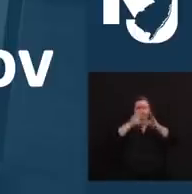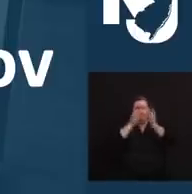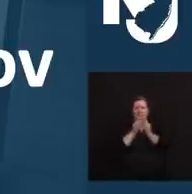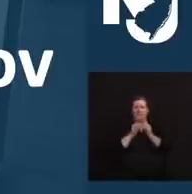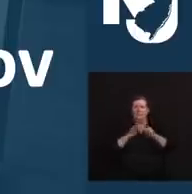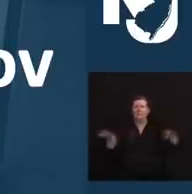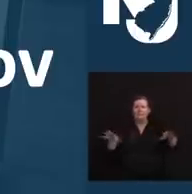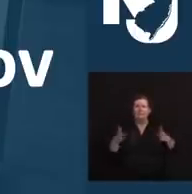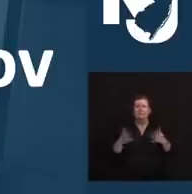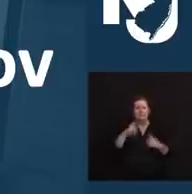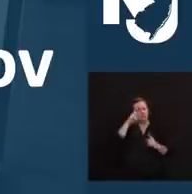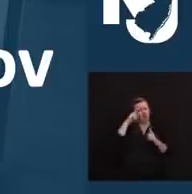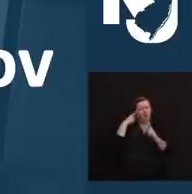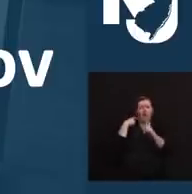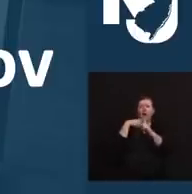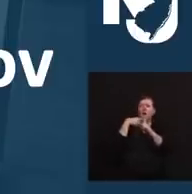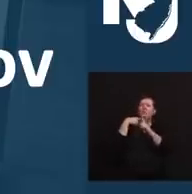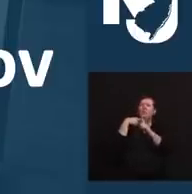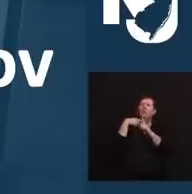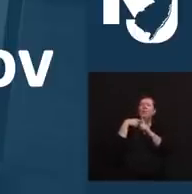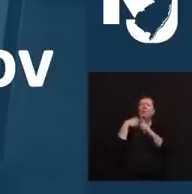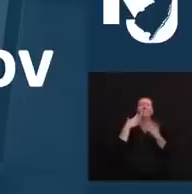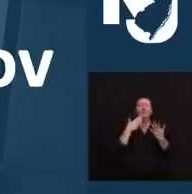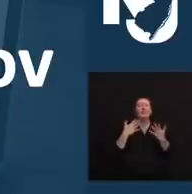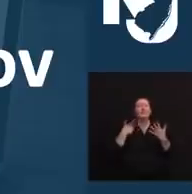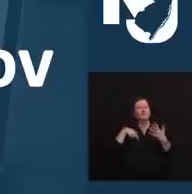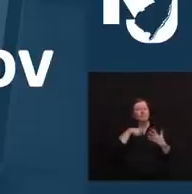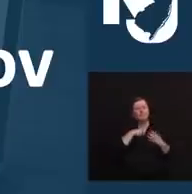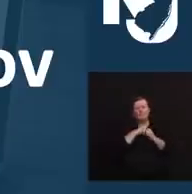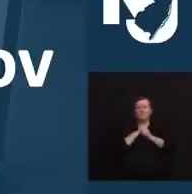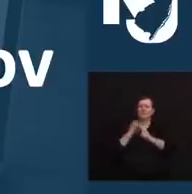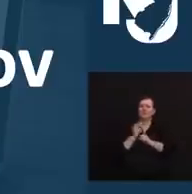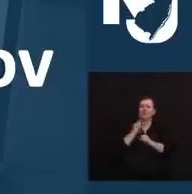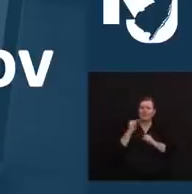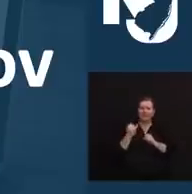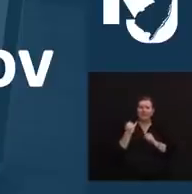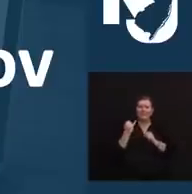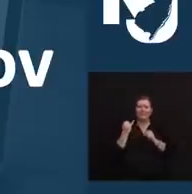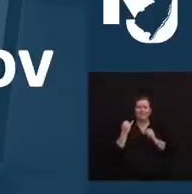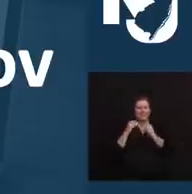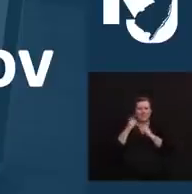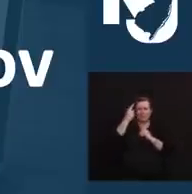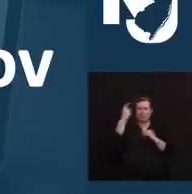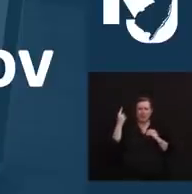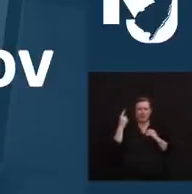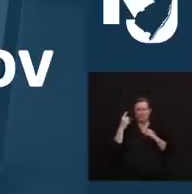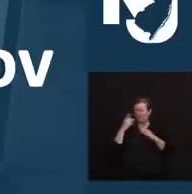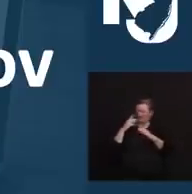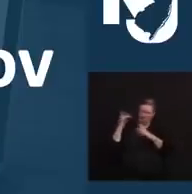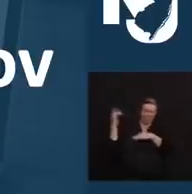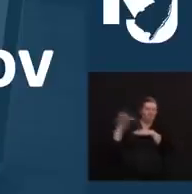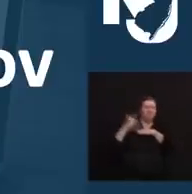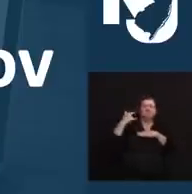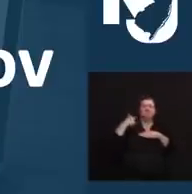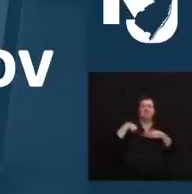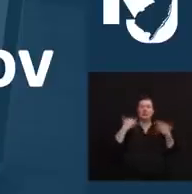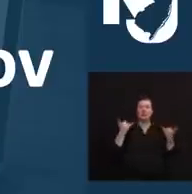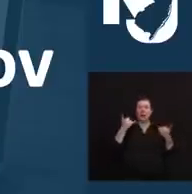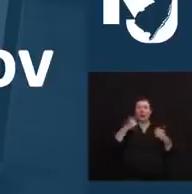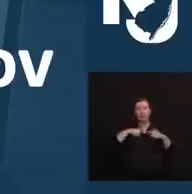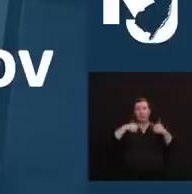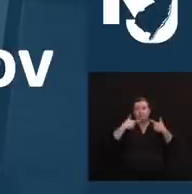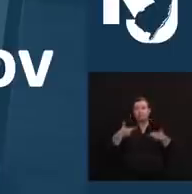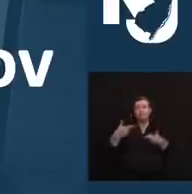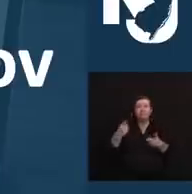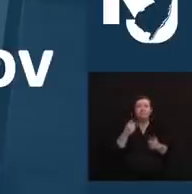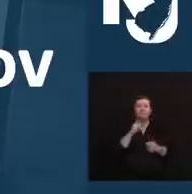keep fighting. Remember, we are Jersey, and there's nobody that can touch us. With that, please help me welcome the woman who